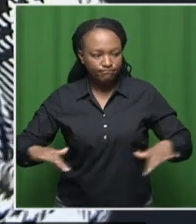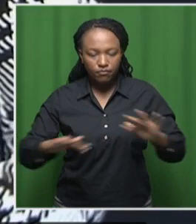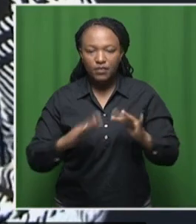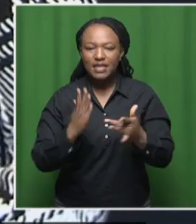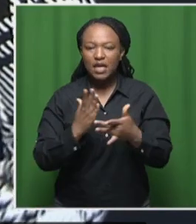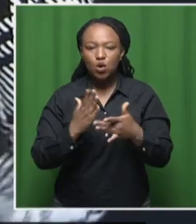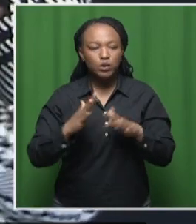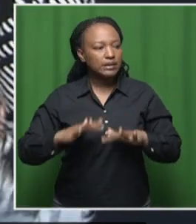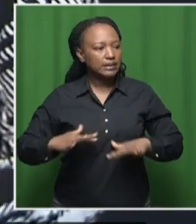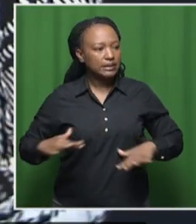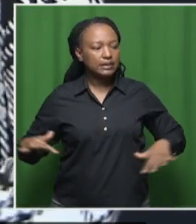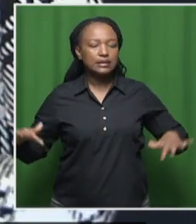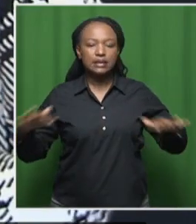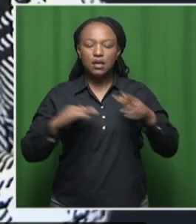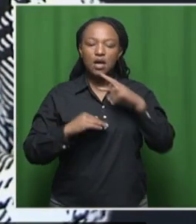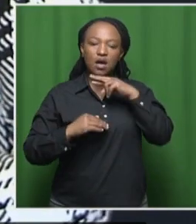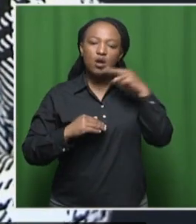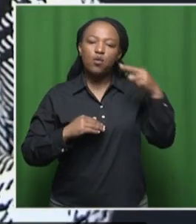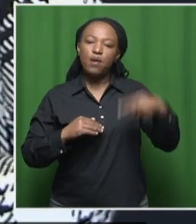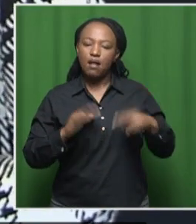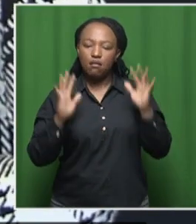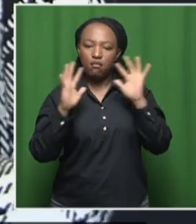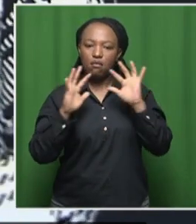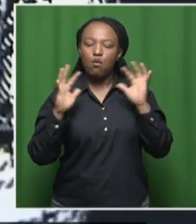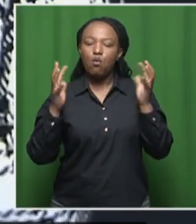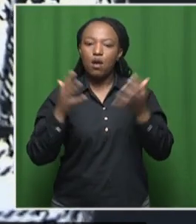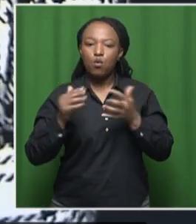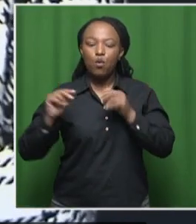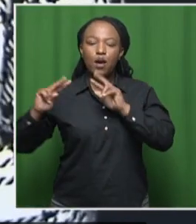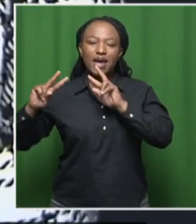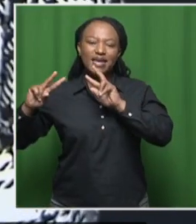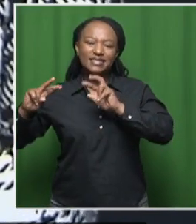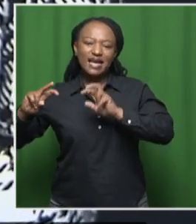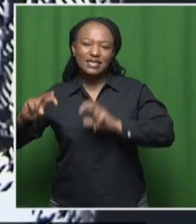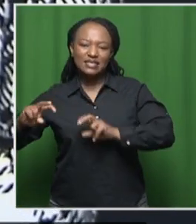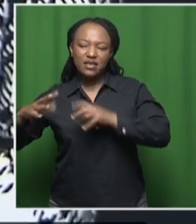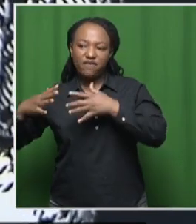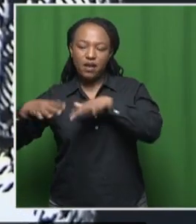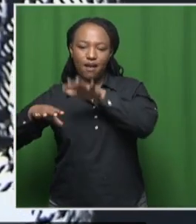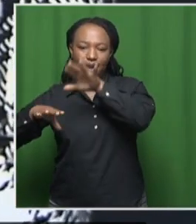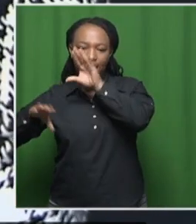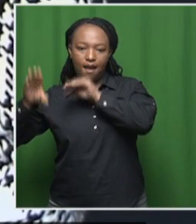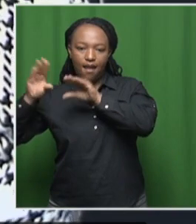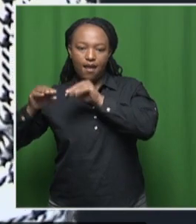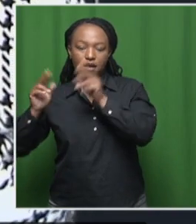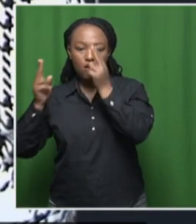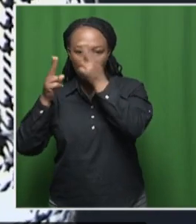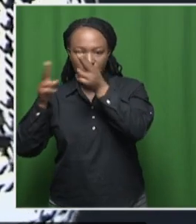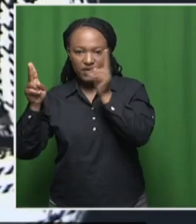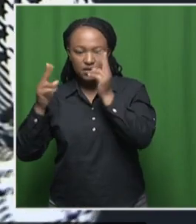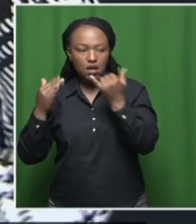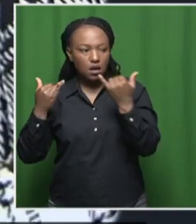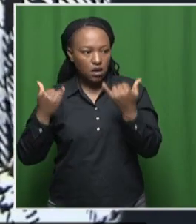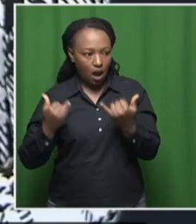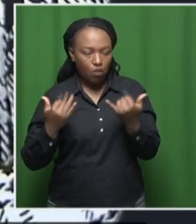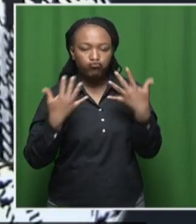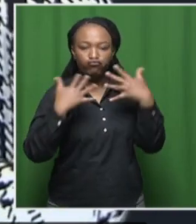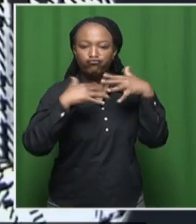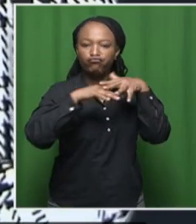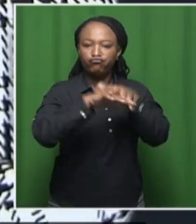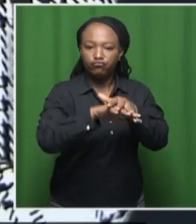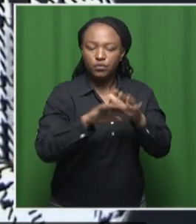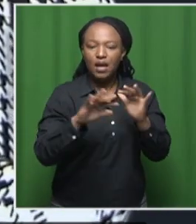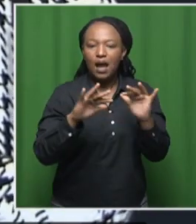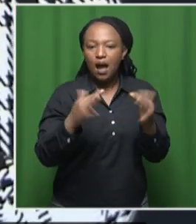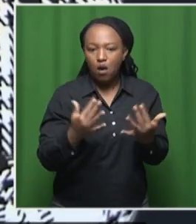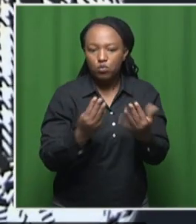you can apply the research that you're learning at university to try and solve industry problems. You also get exposure to